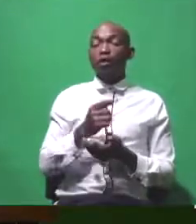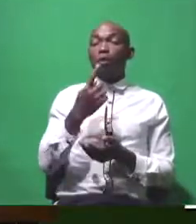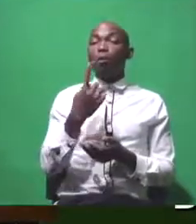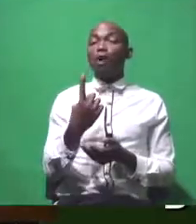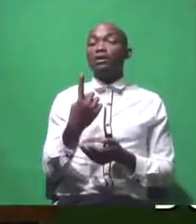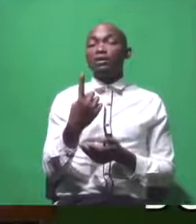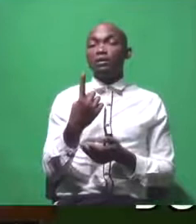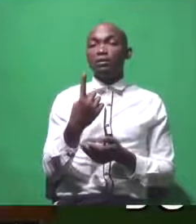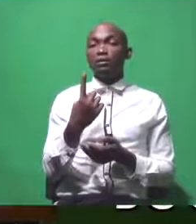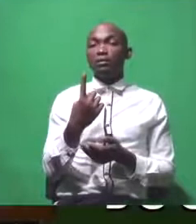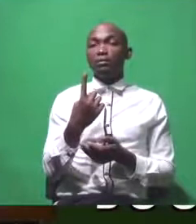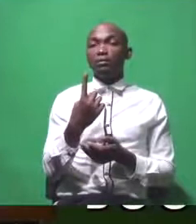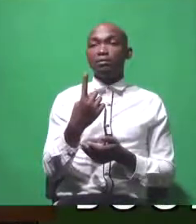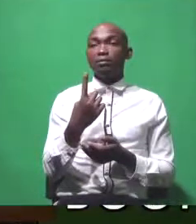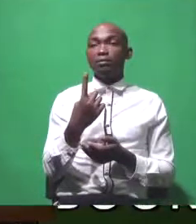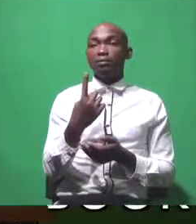One is